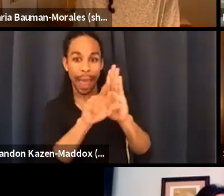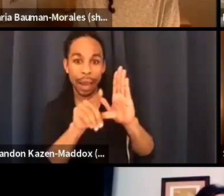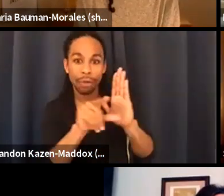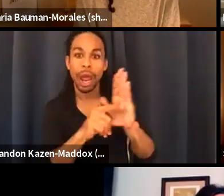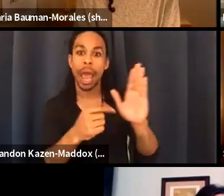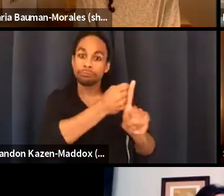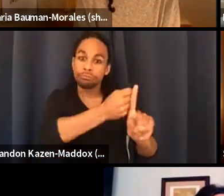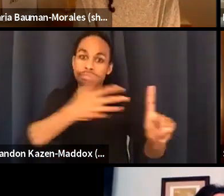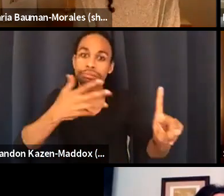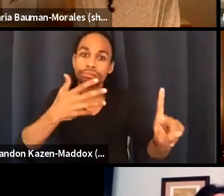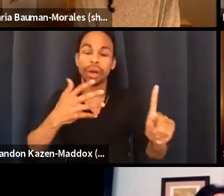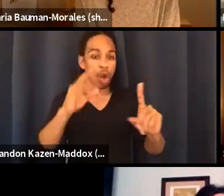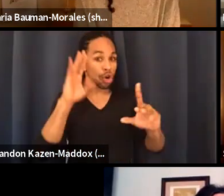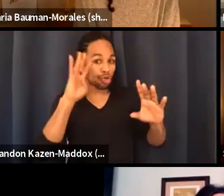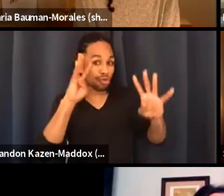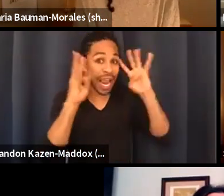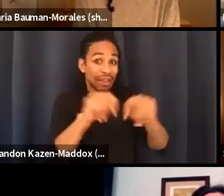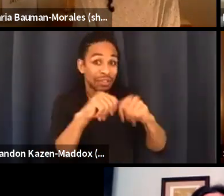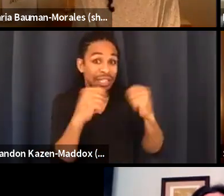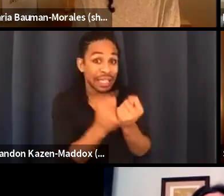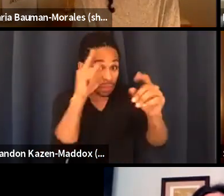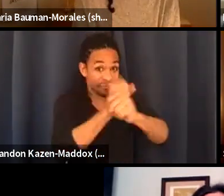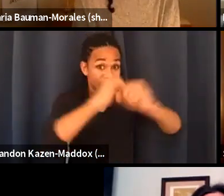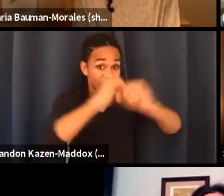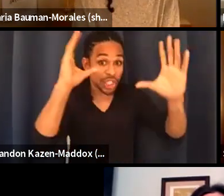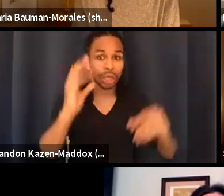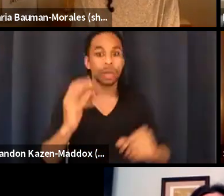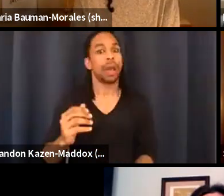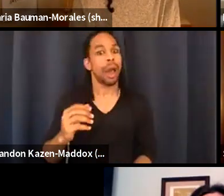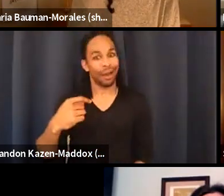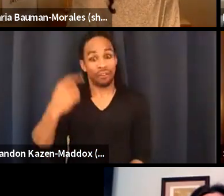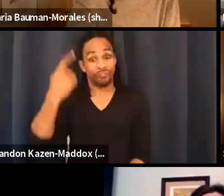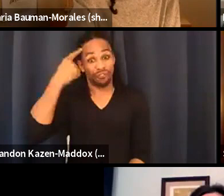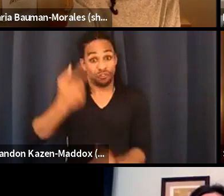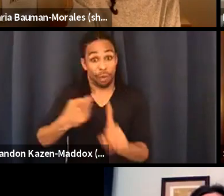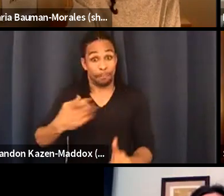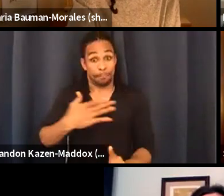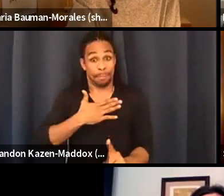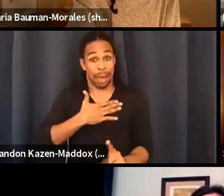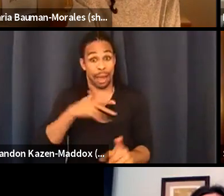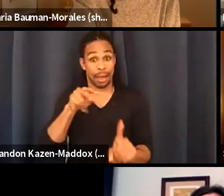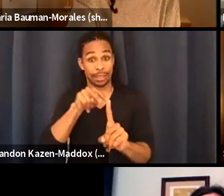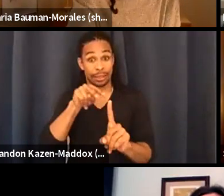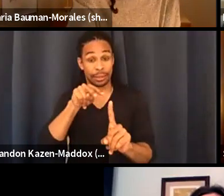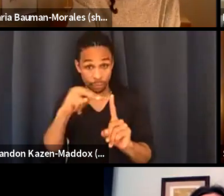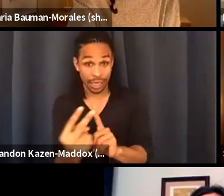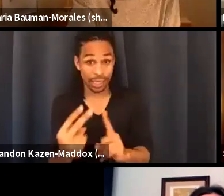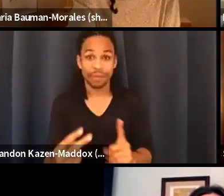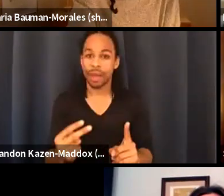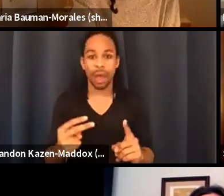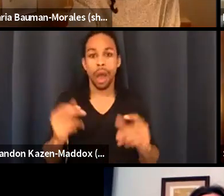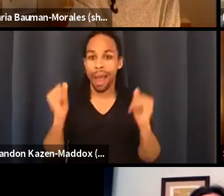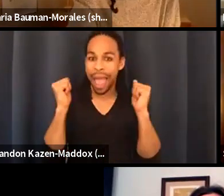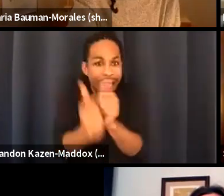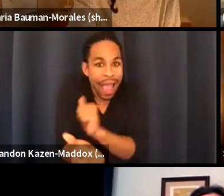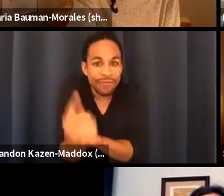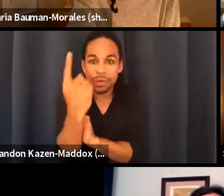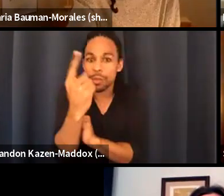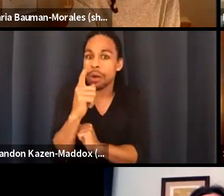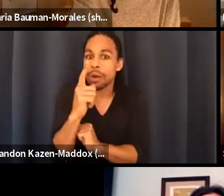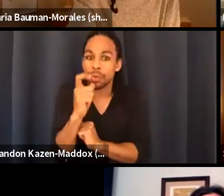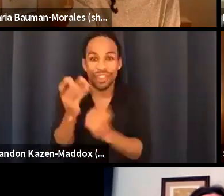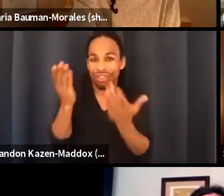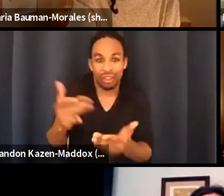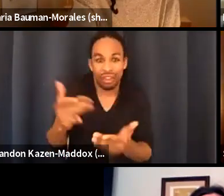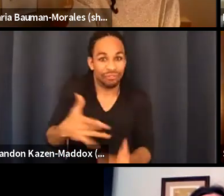team, then it seems, at least for me, it's been my experience that everyone feels like they have contributed in a way that's building this